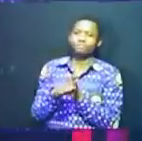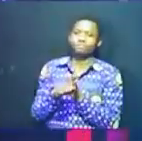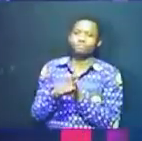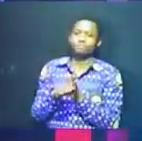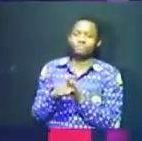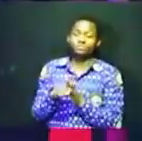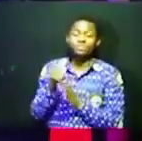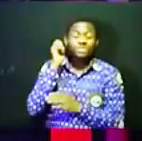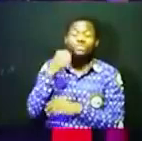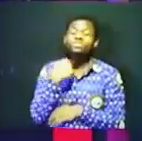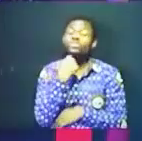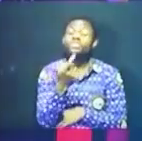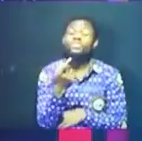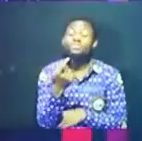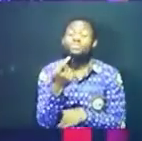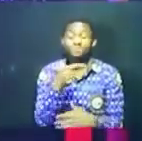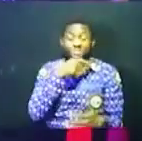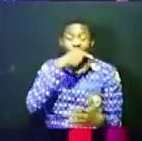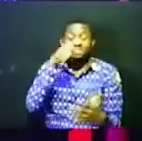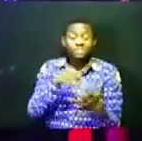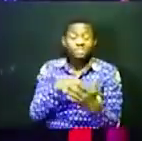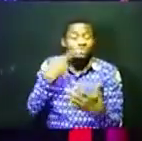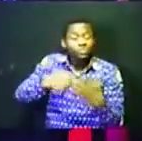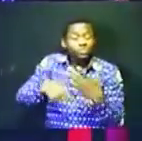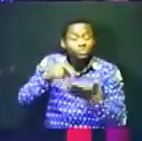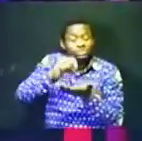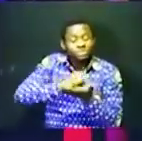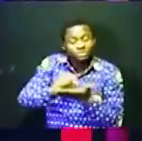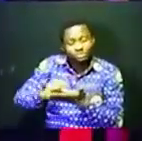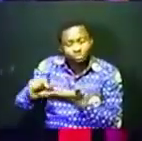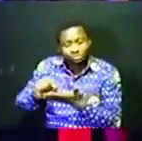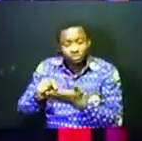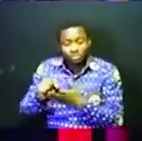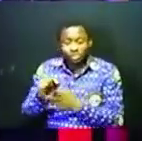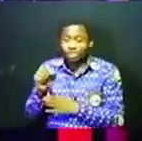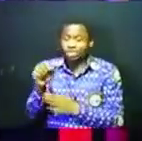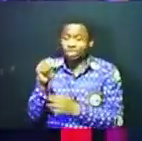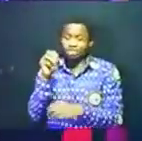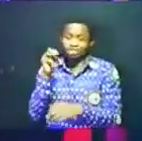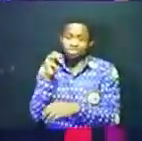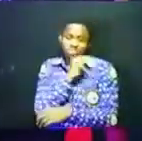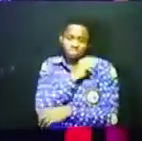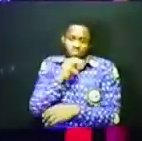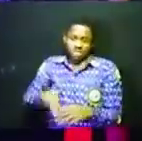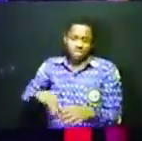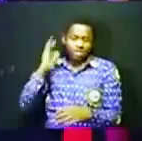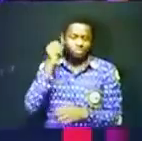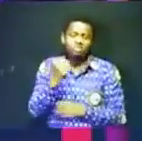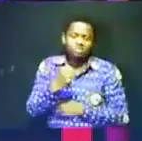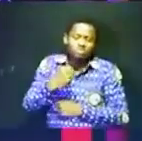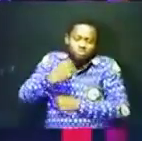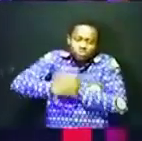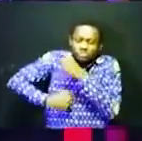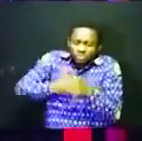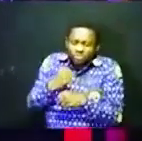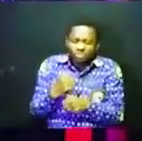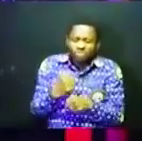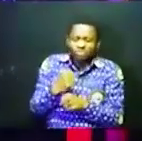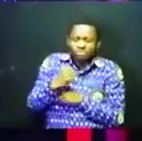He told them, this is what is written. The Messiah will suffer and rise from the dead on the third day.